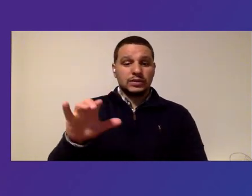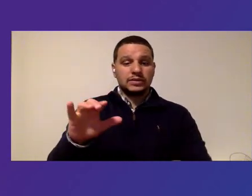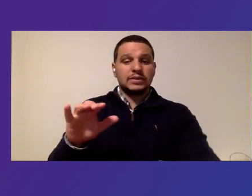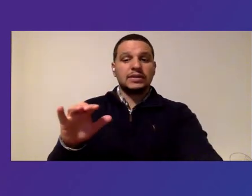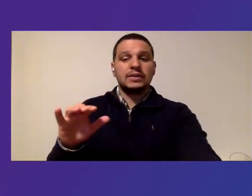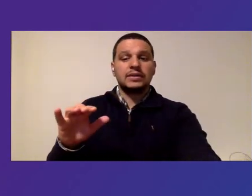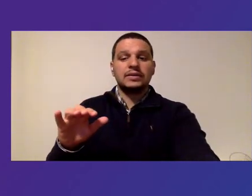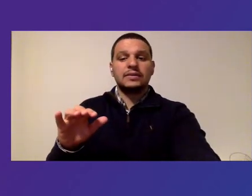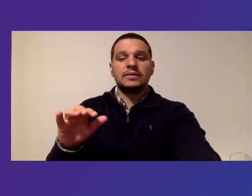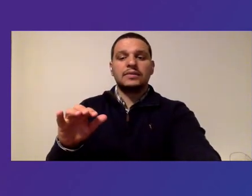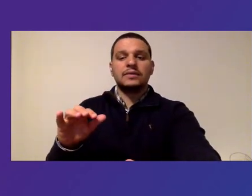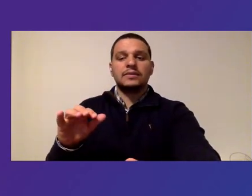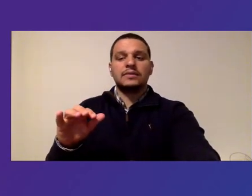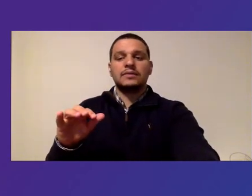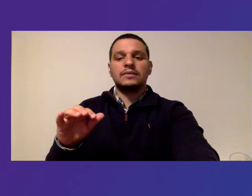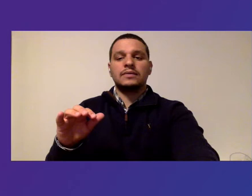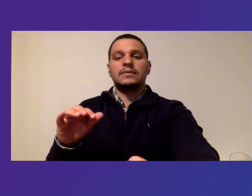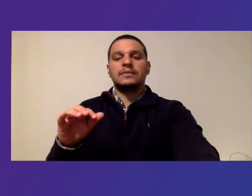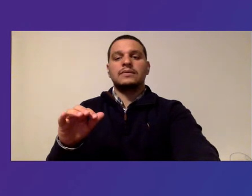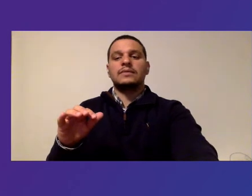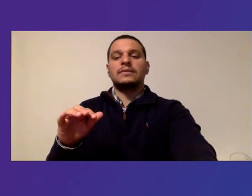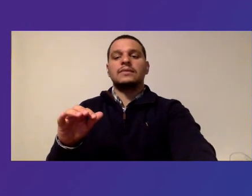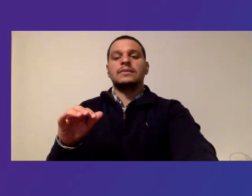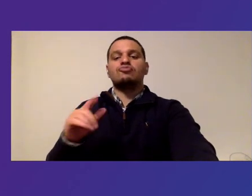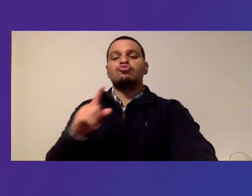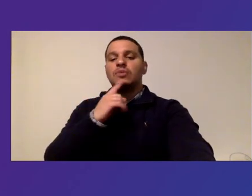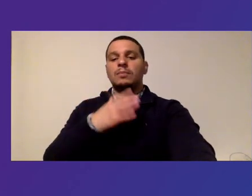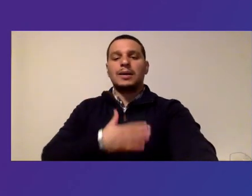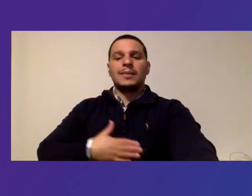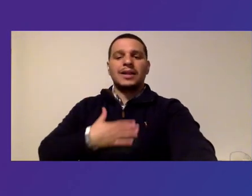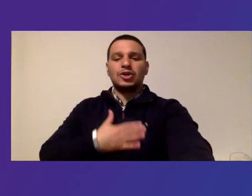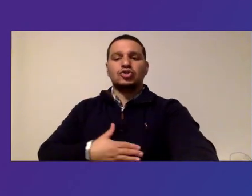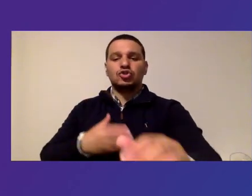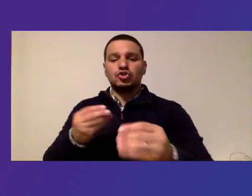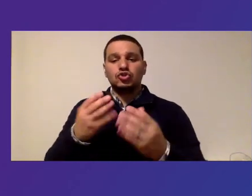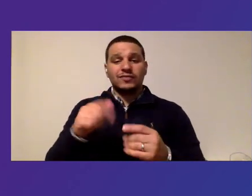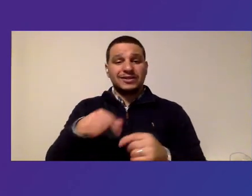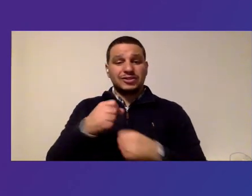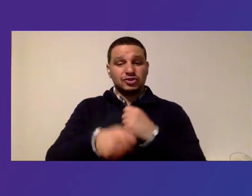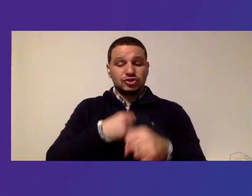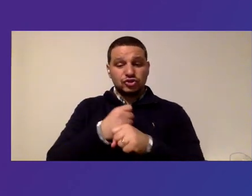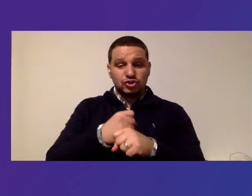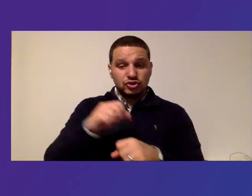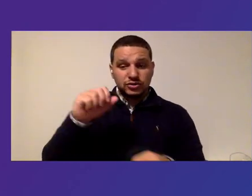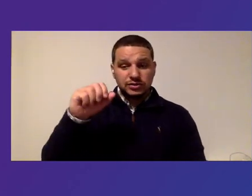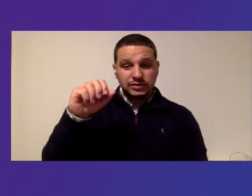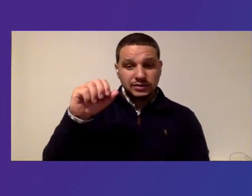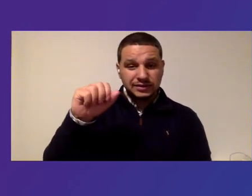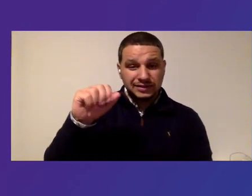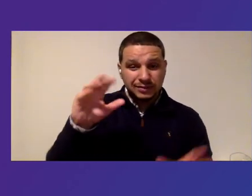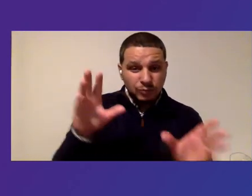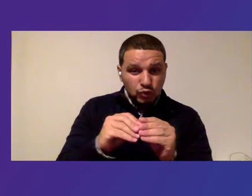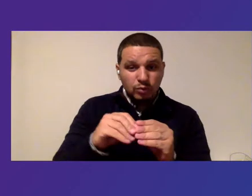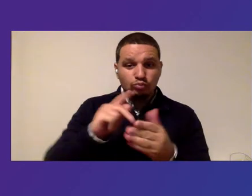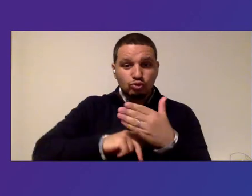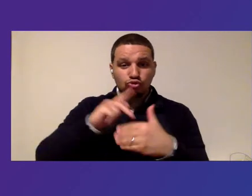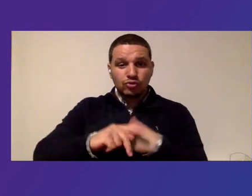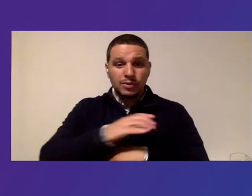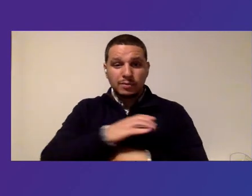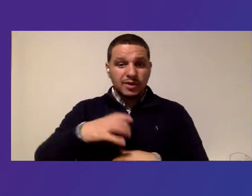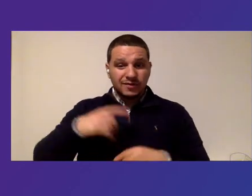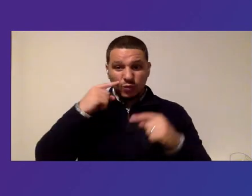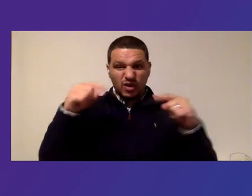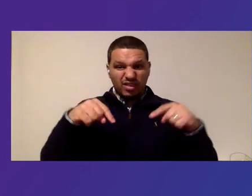my pleasure to serve on this year's symposium programming committee that is for